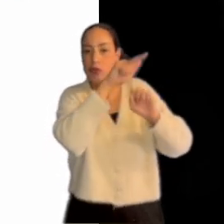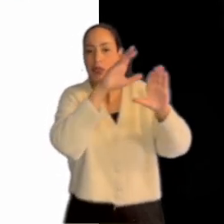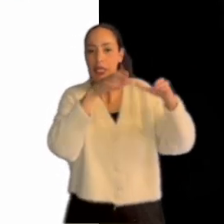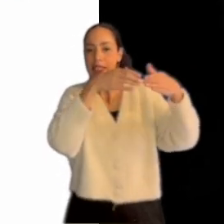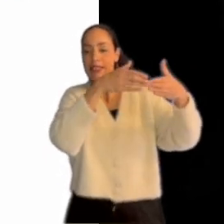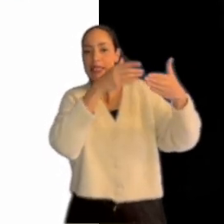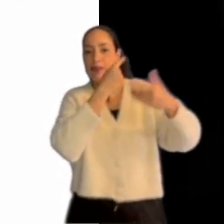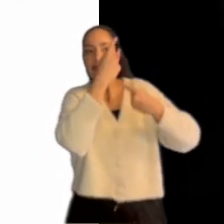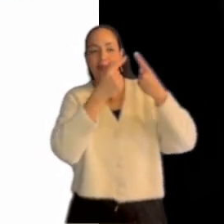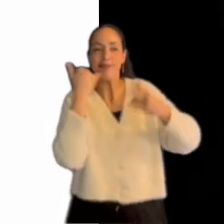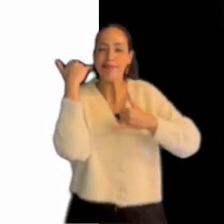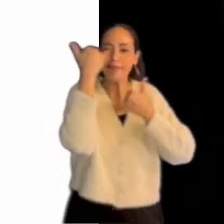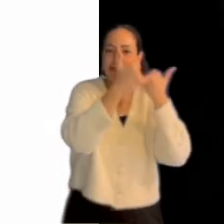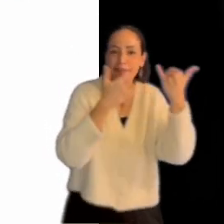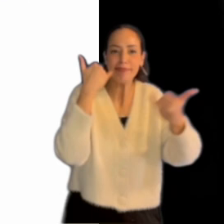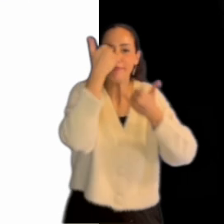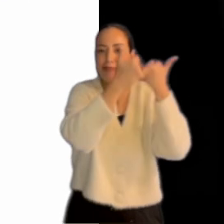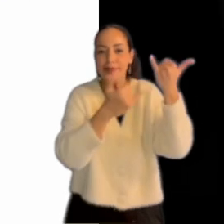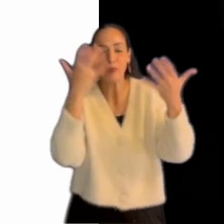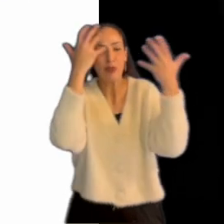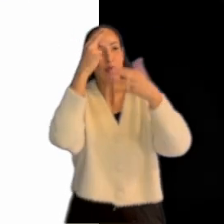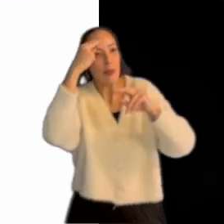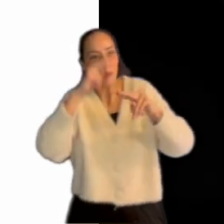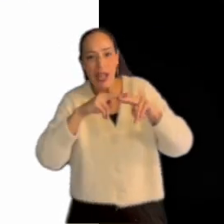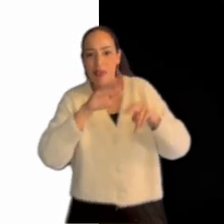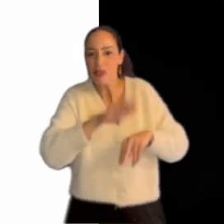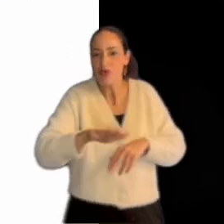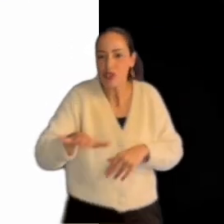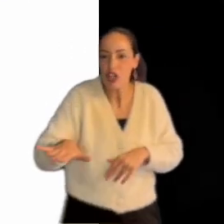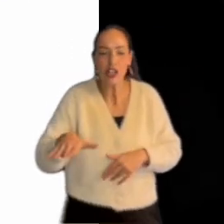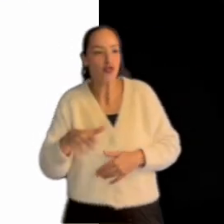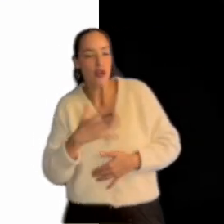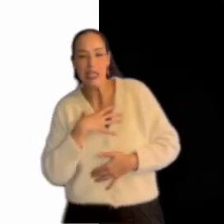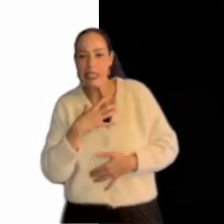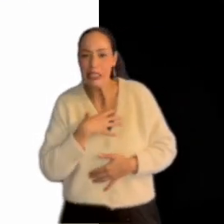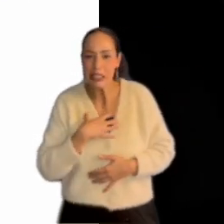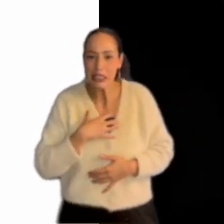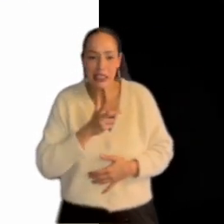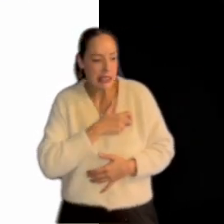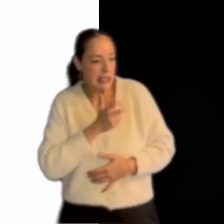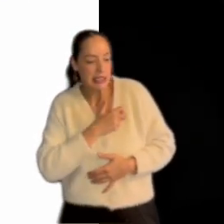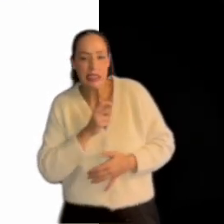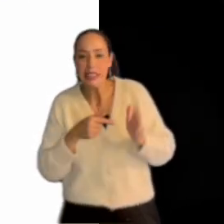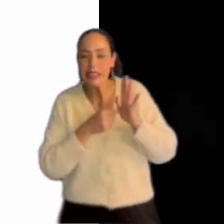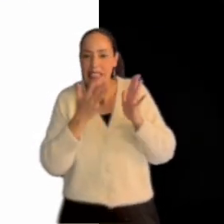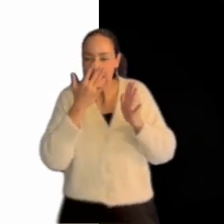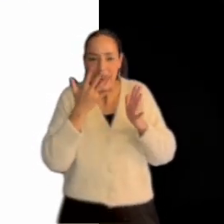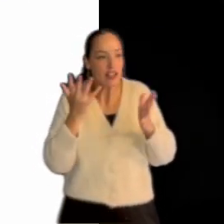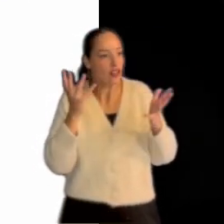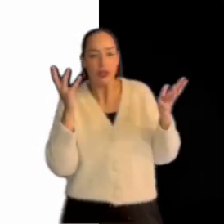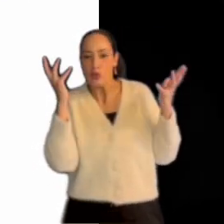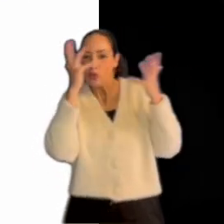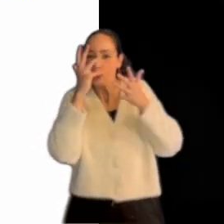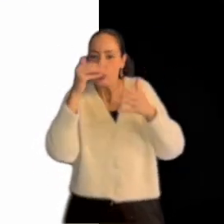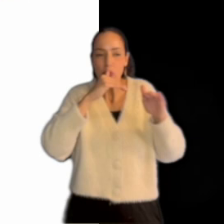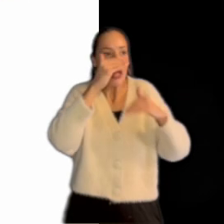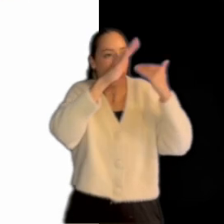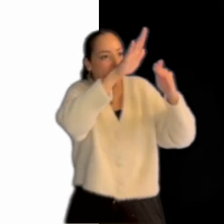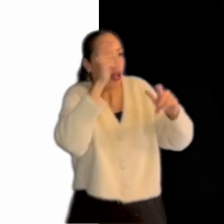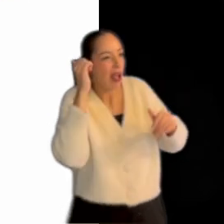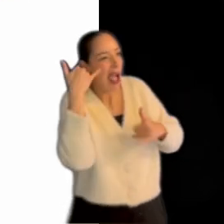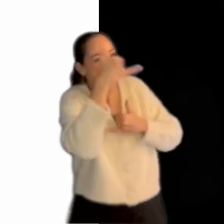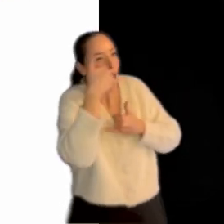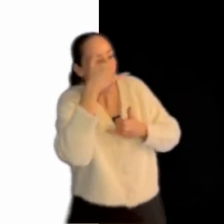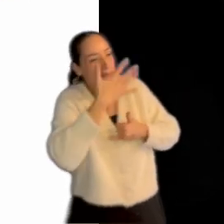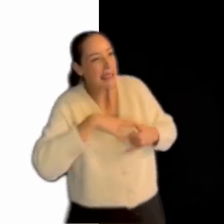confused adults, grasping to make sense of what had happened. As their clinical advisor, I was also overwhelmed with the challenge of responding to